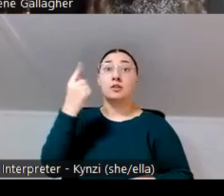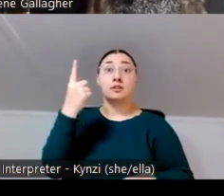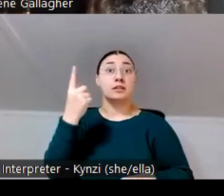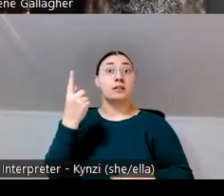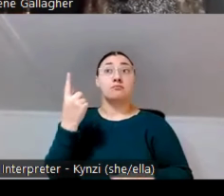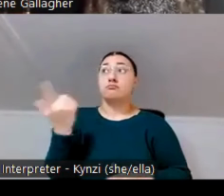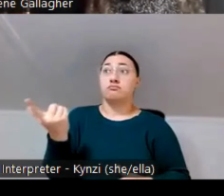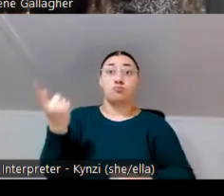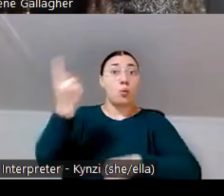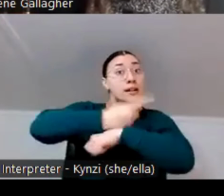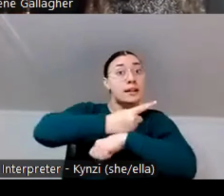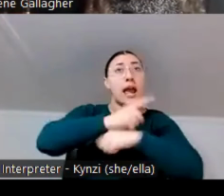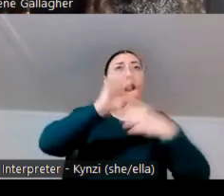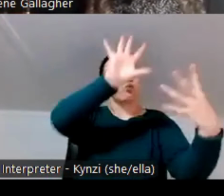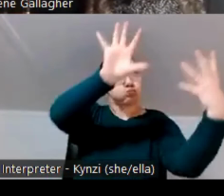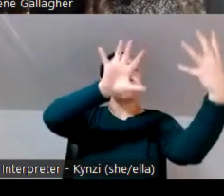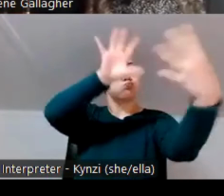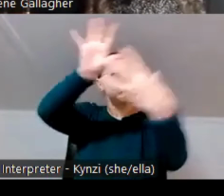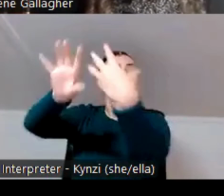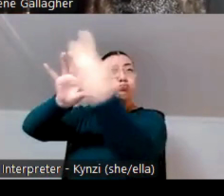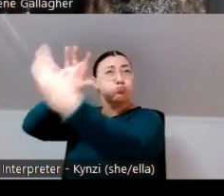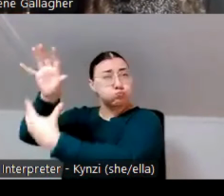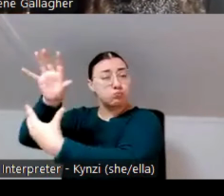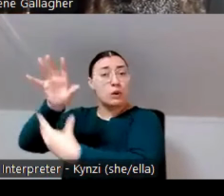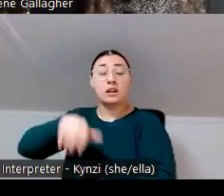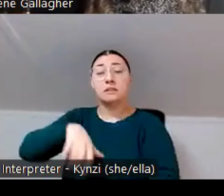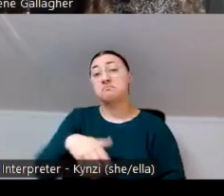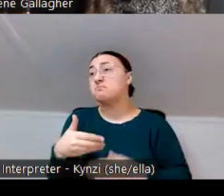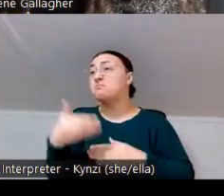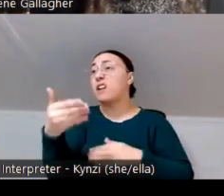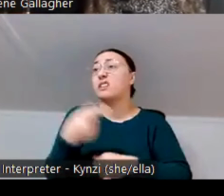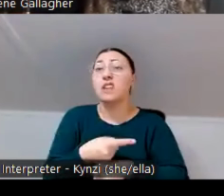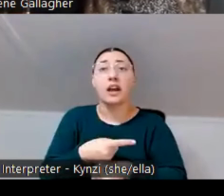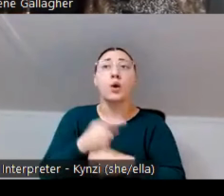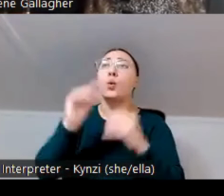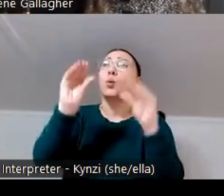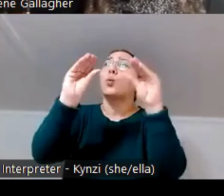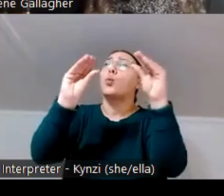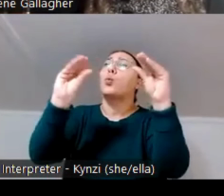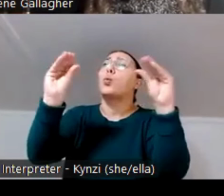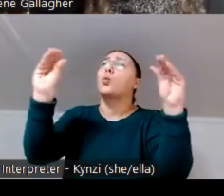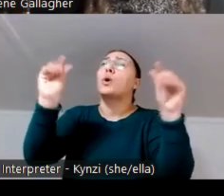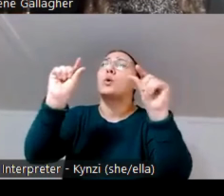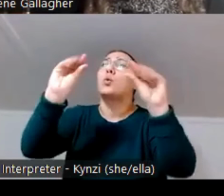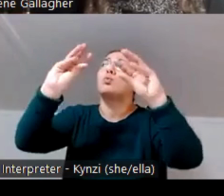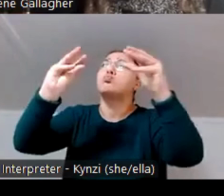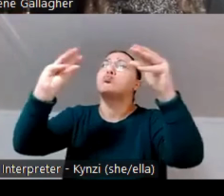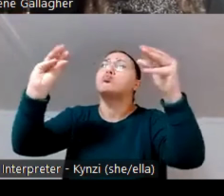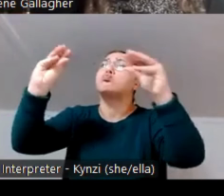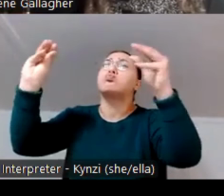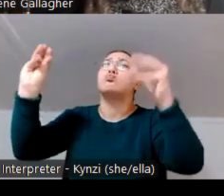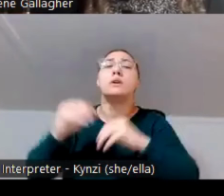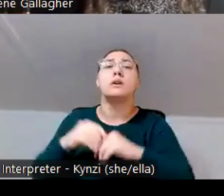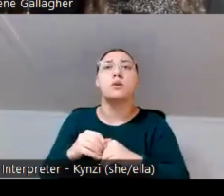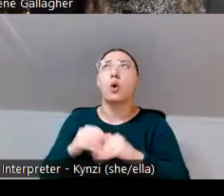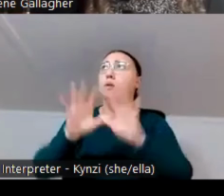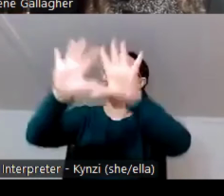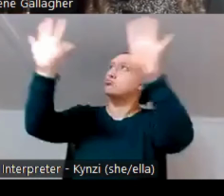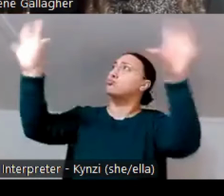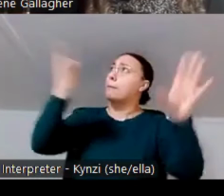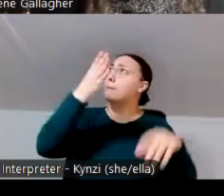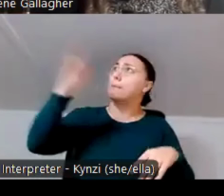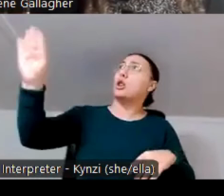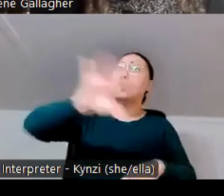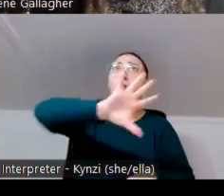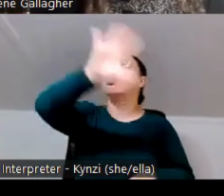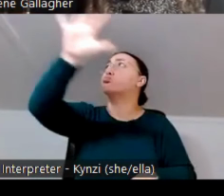different days. So you can have a partly cloudy day with just a few clouds, or a very cloudy day with